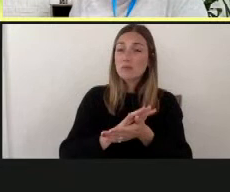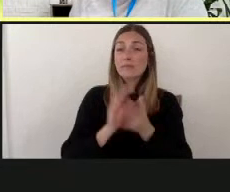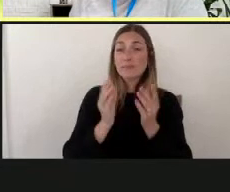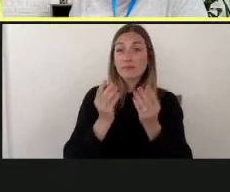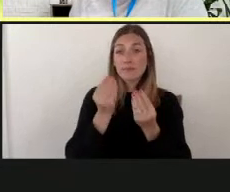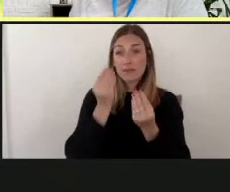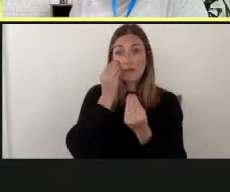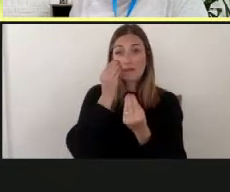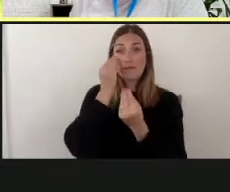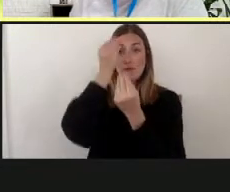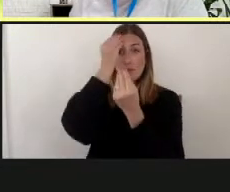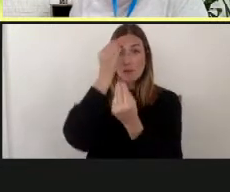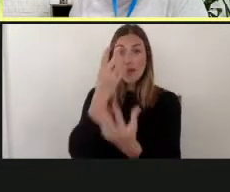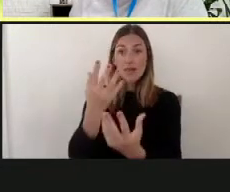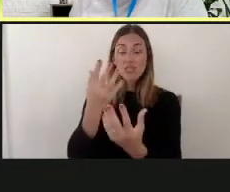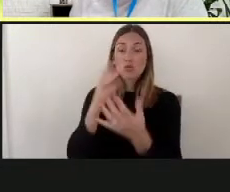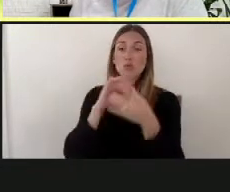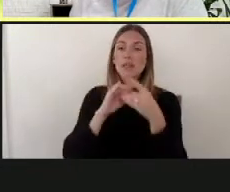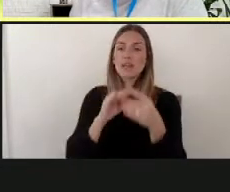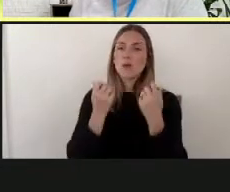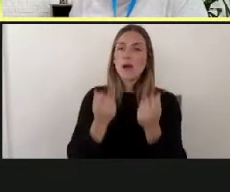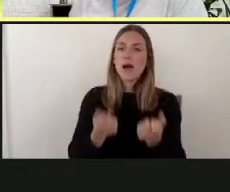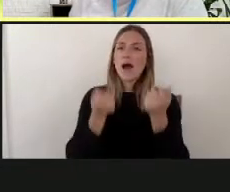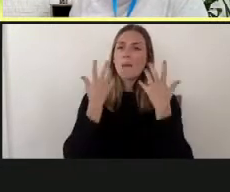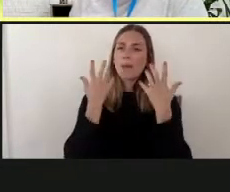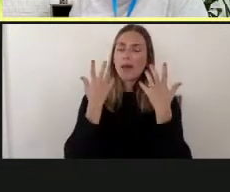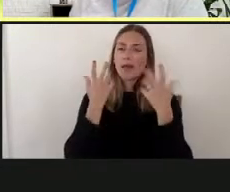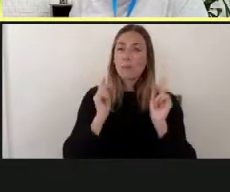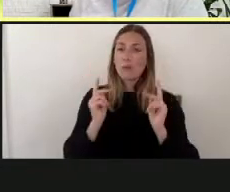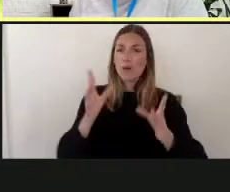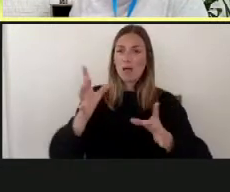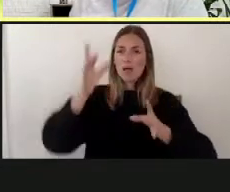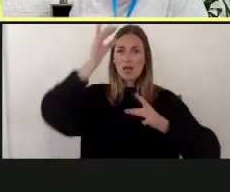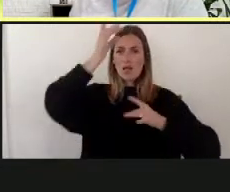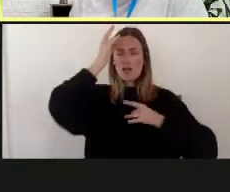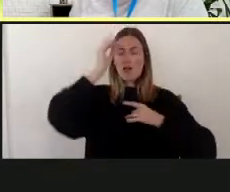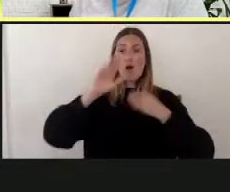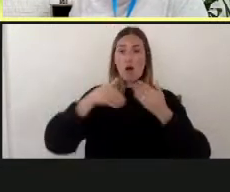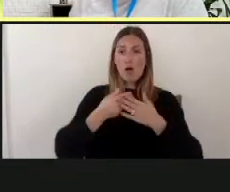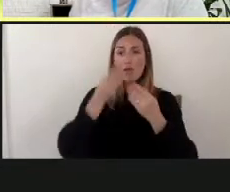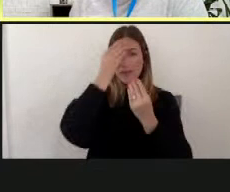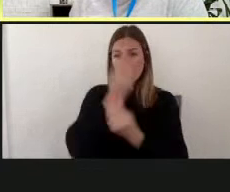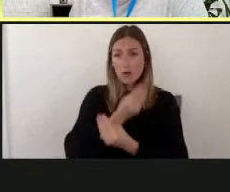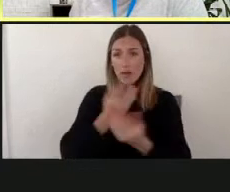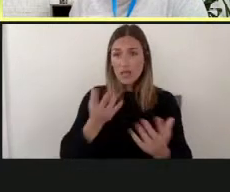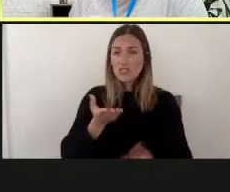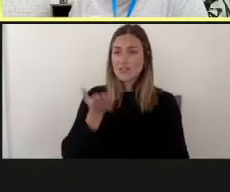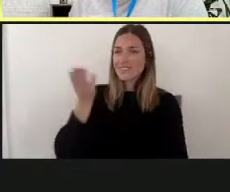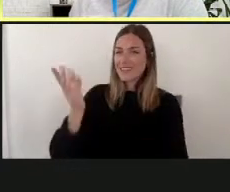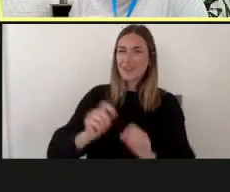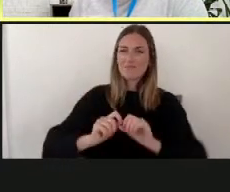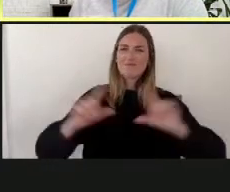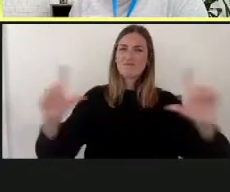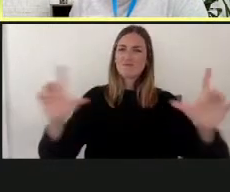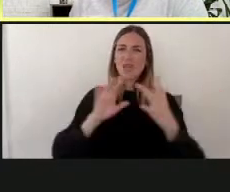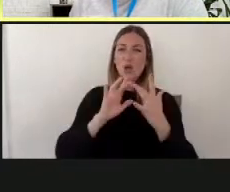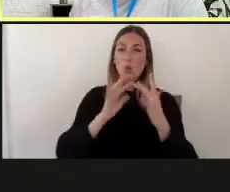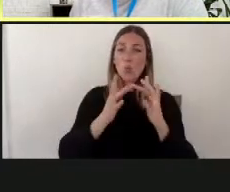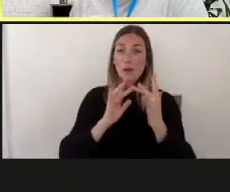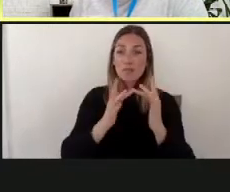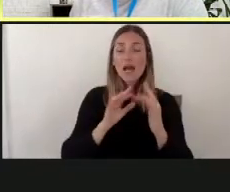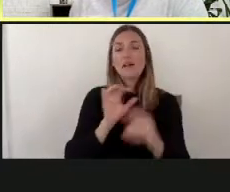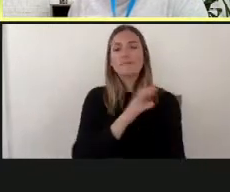about the number of cases that we have. We have all that information on our website and where to get